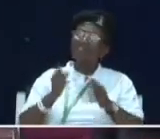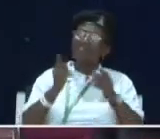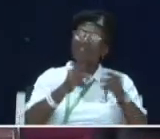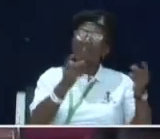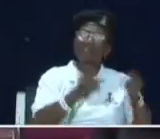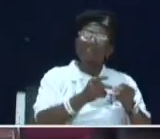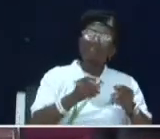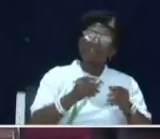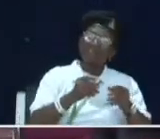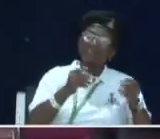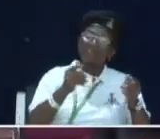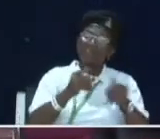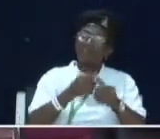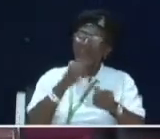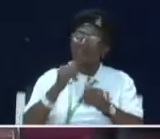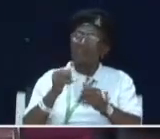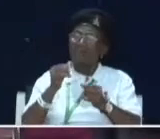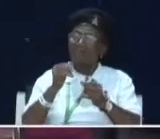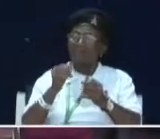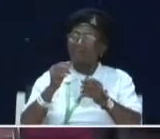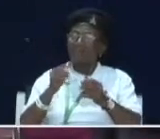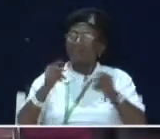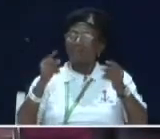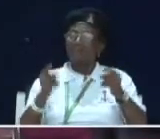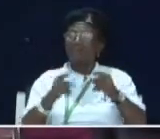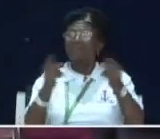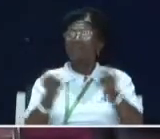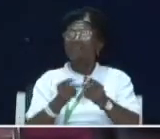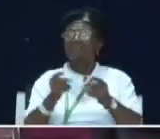and the first last.